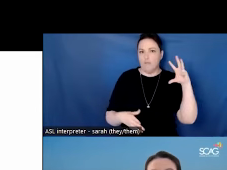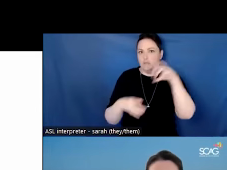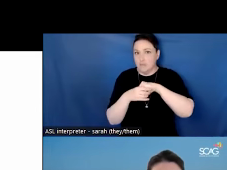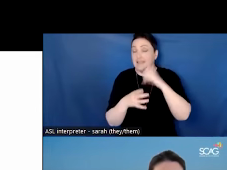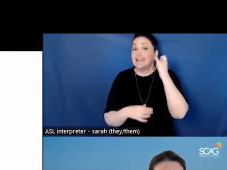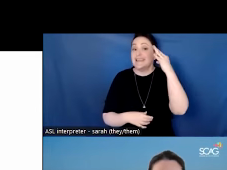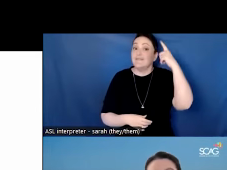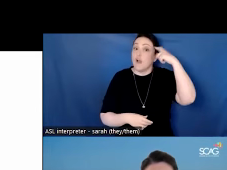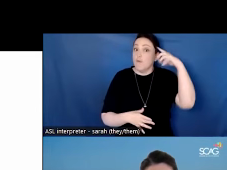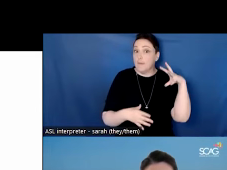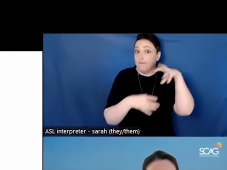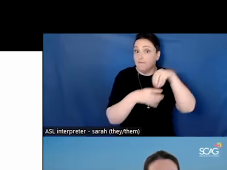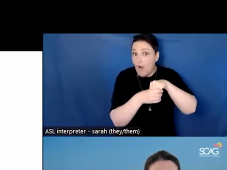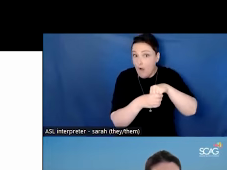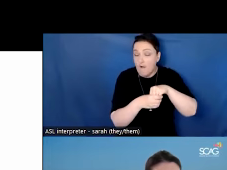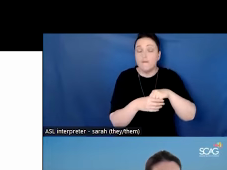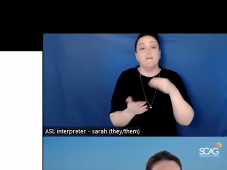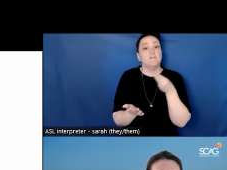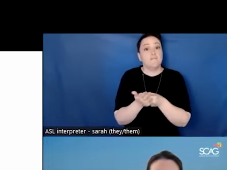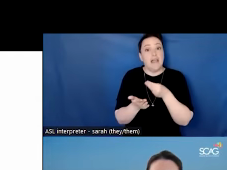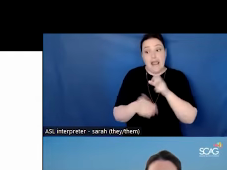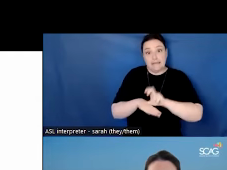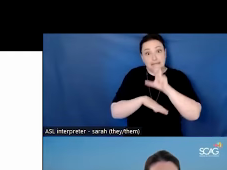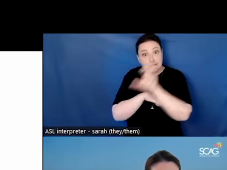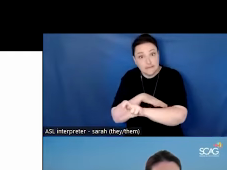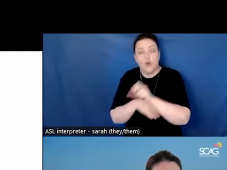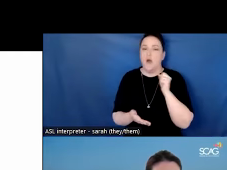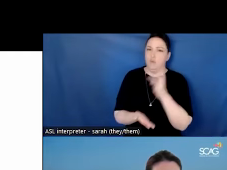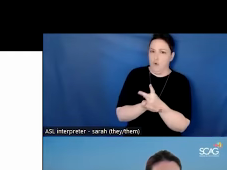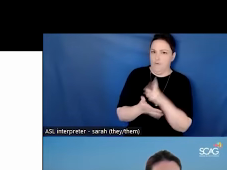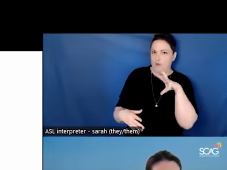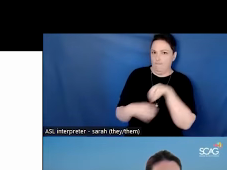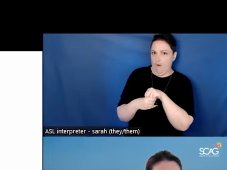participation, financing, or approval. Next slide.